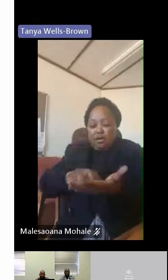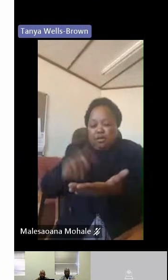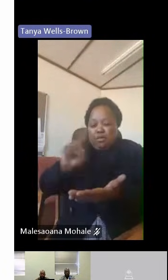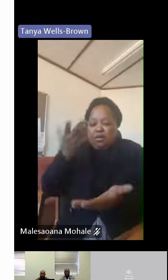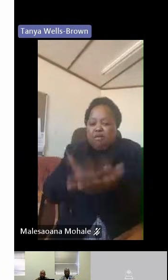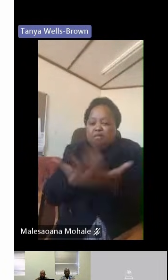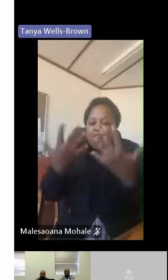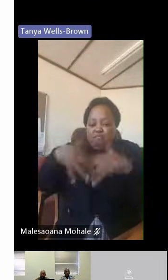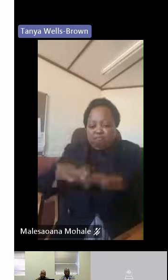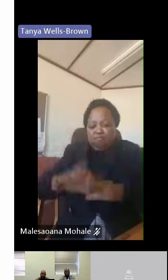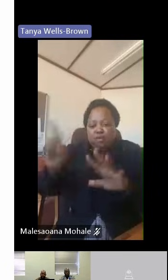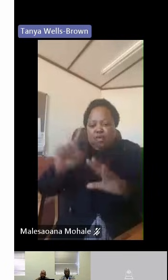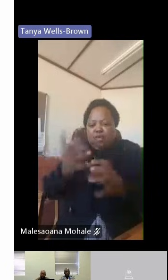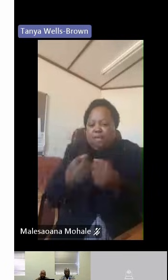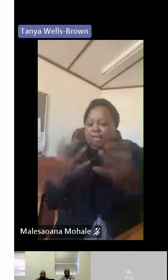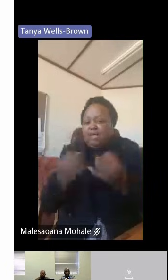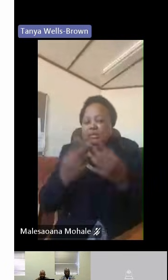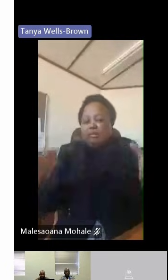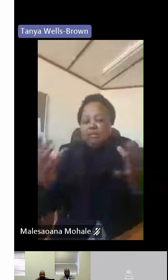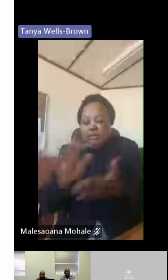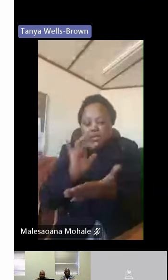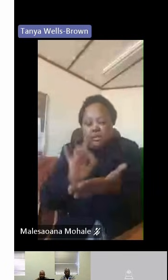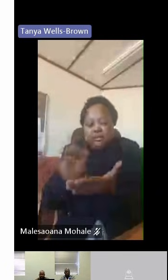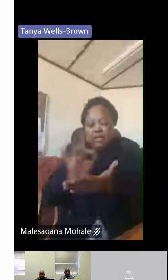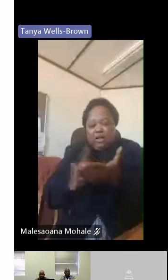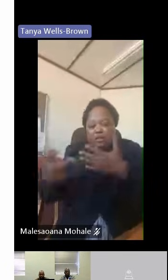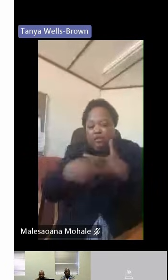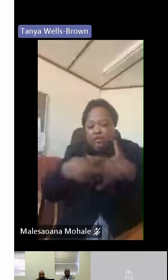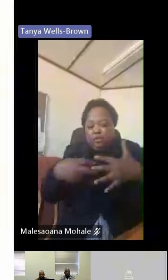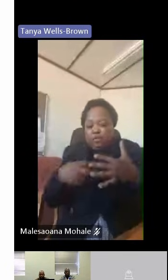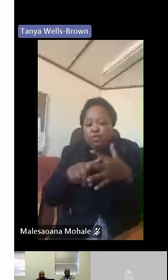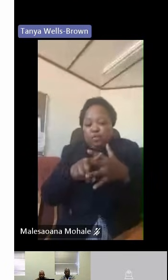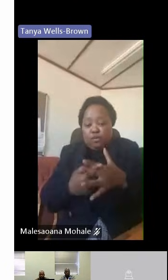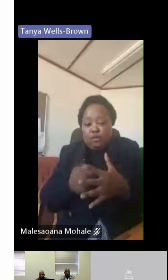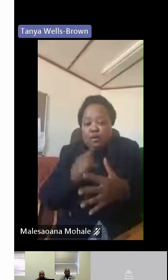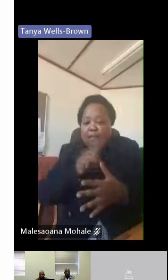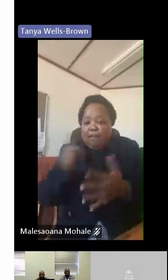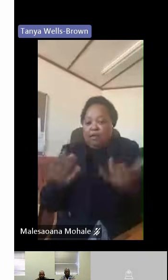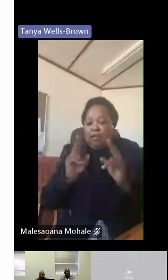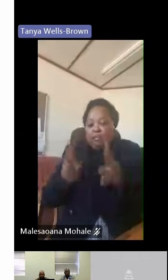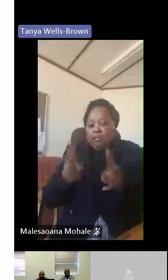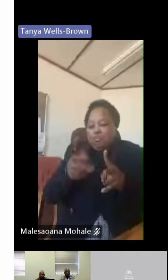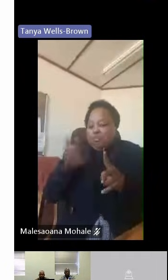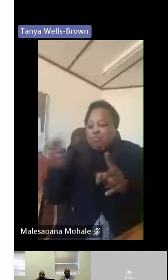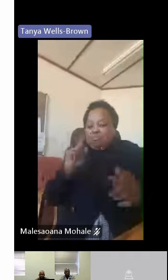multi-sector response. But because of this, people